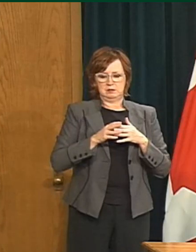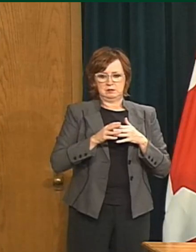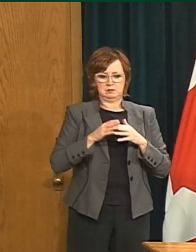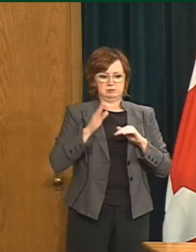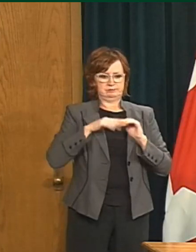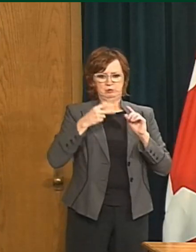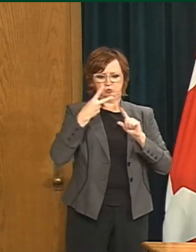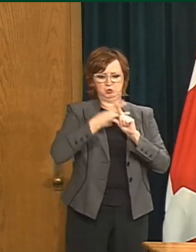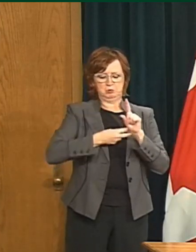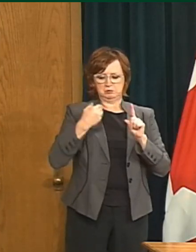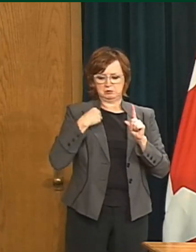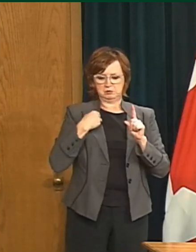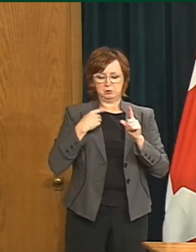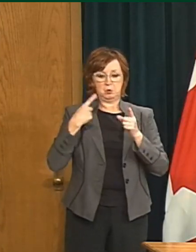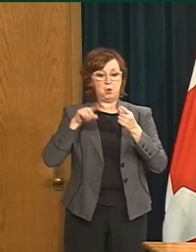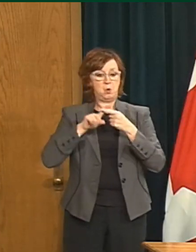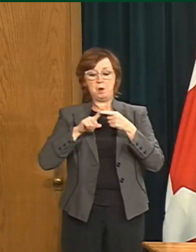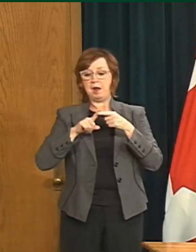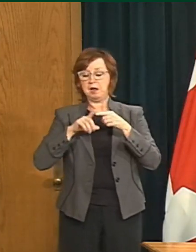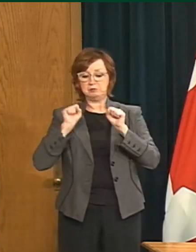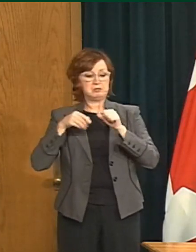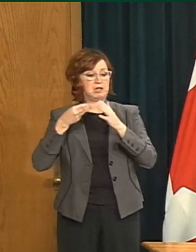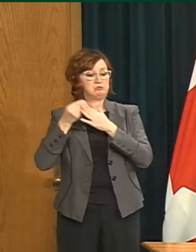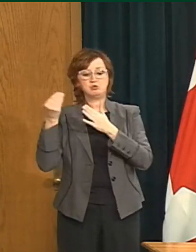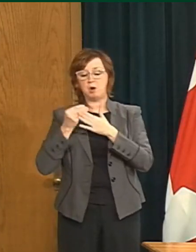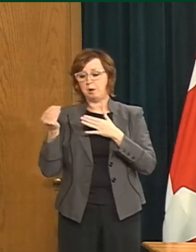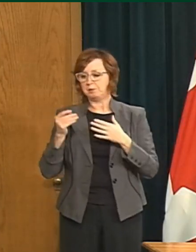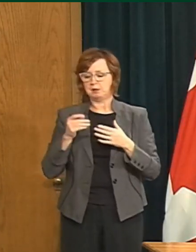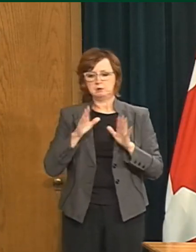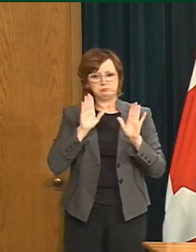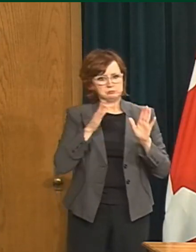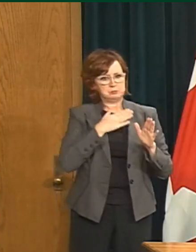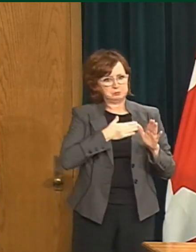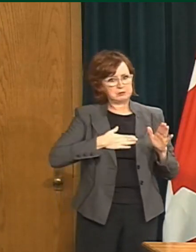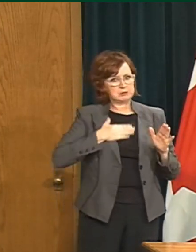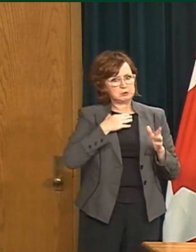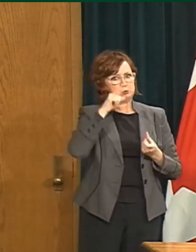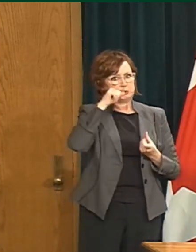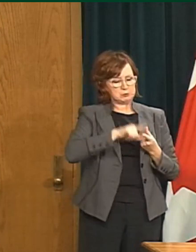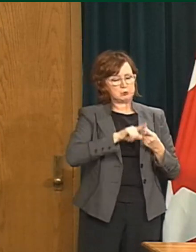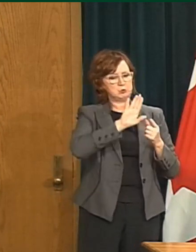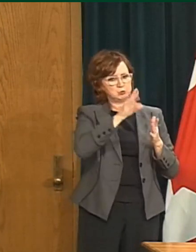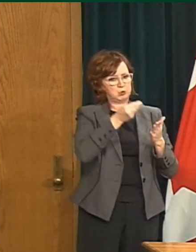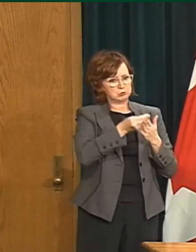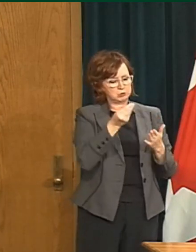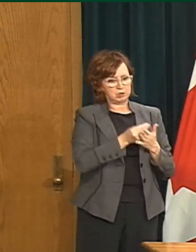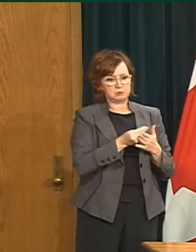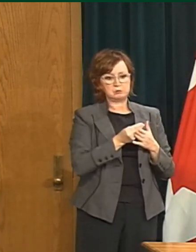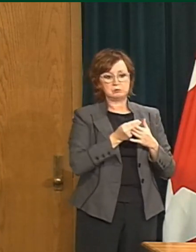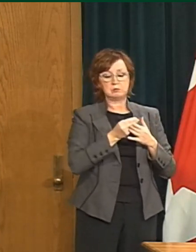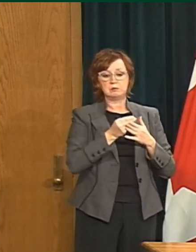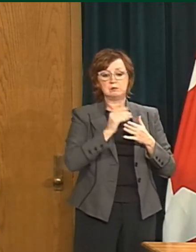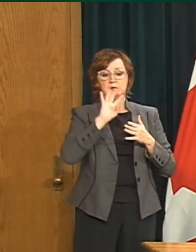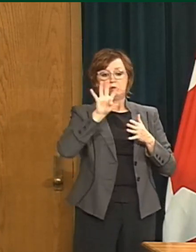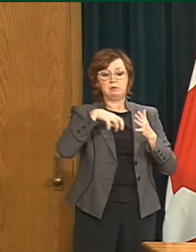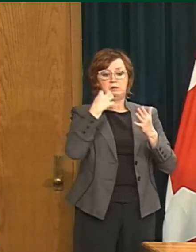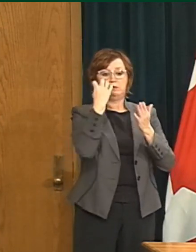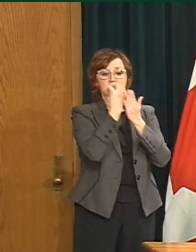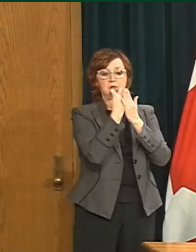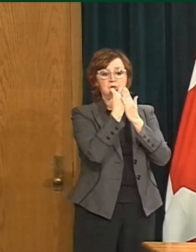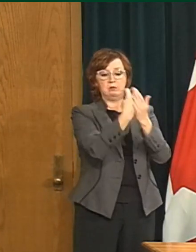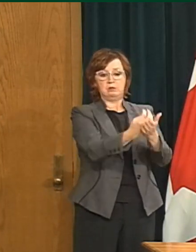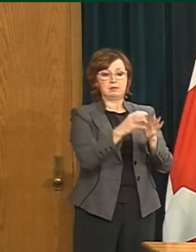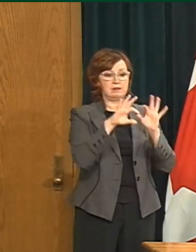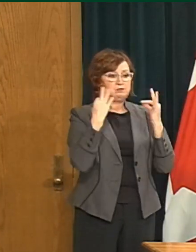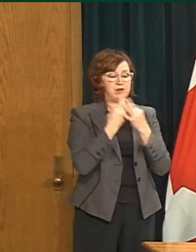you go shopping, and we would encourage you to only go shopping as minimal times as possible with one person in your family, but when you go shopping today, it's a